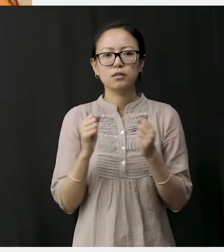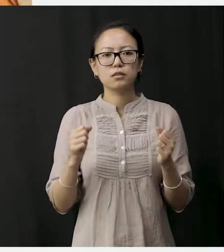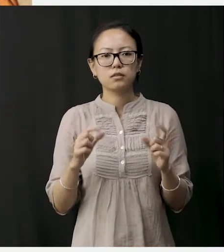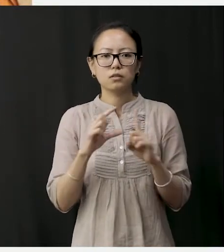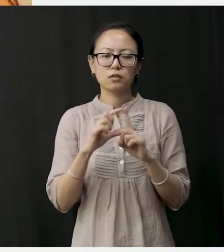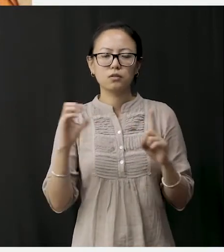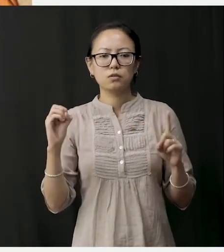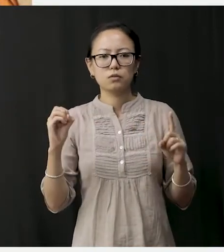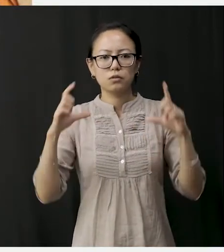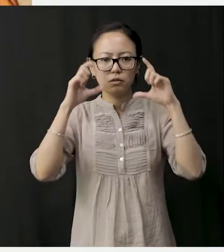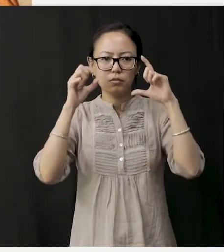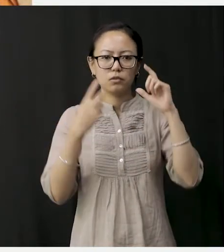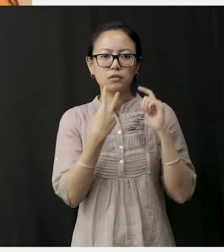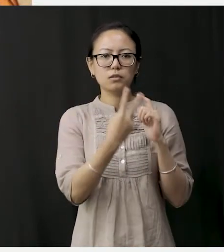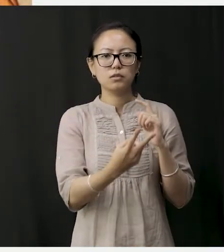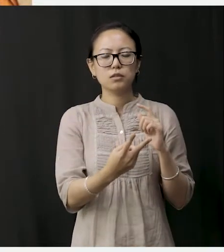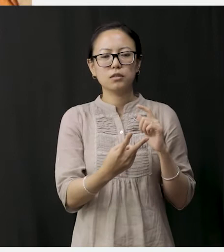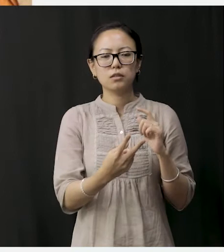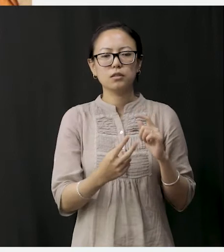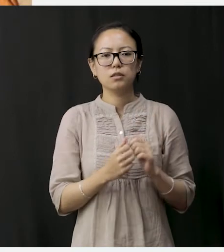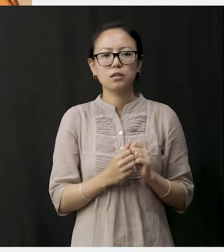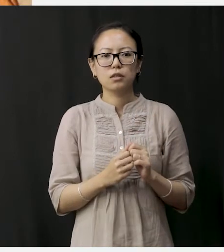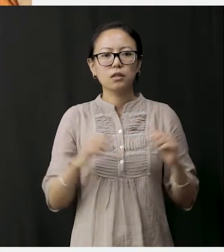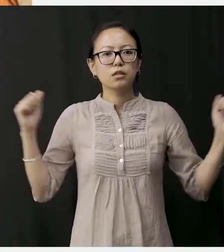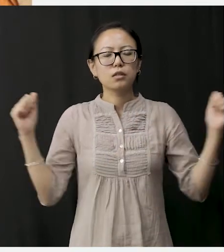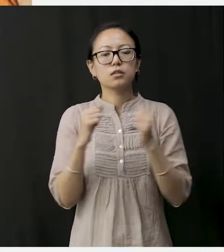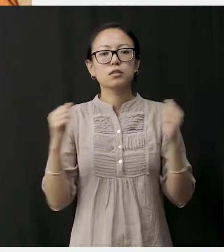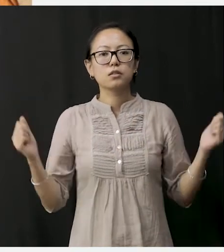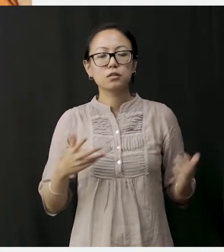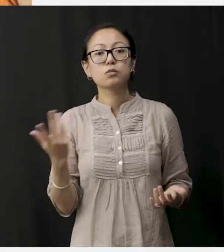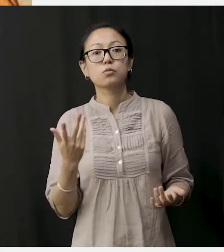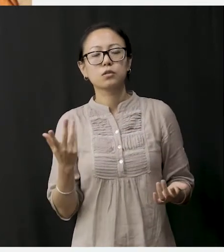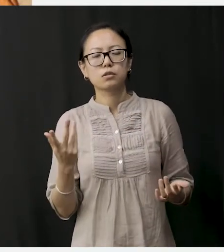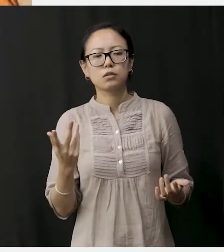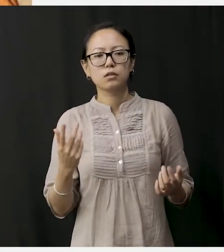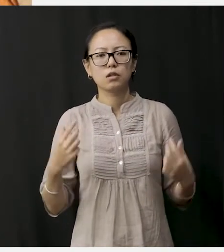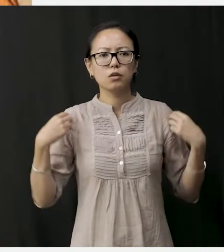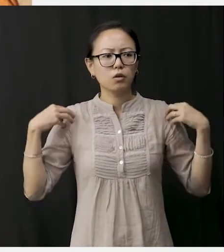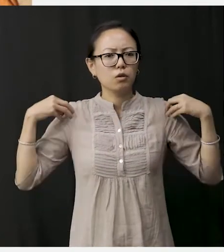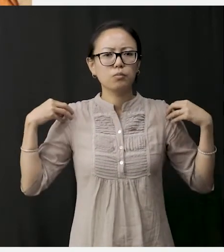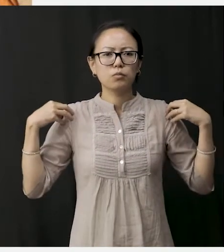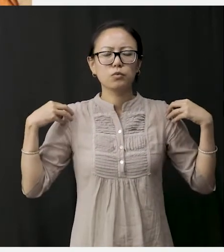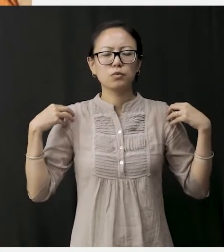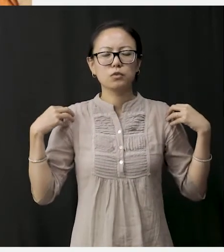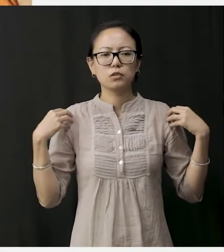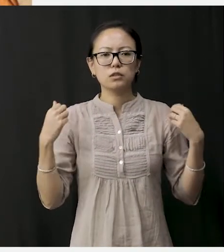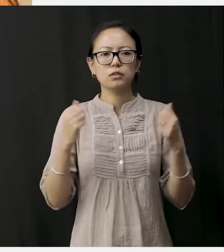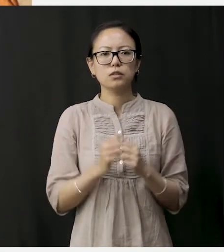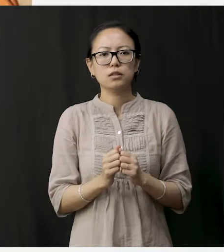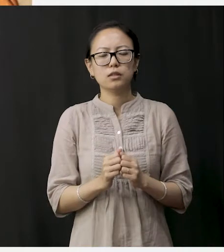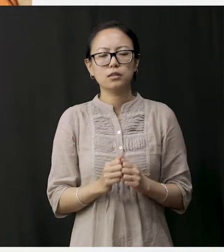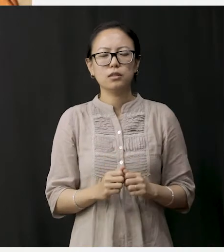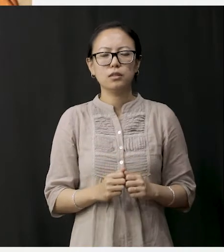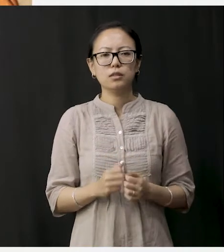in the picture. Exercises are body stretching, and it gives you a lot of energy, okay? So